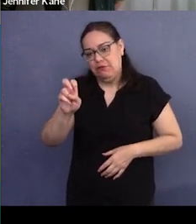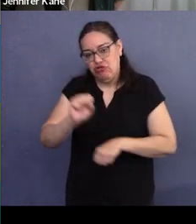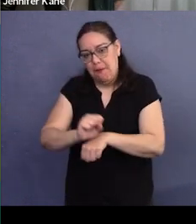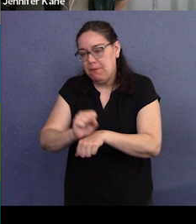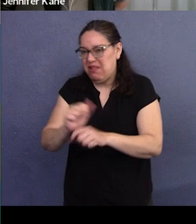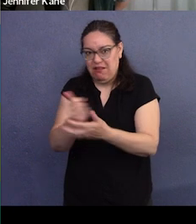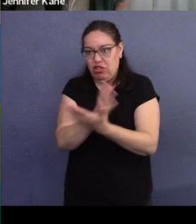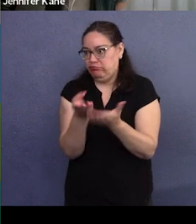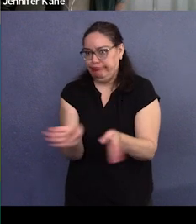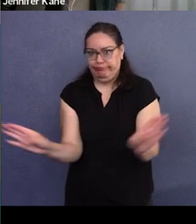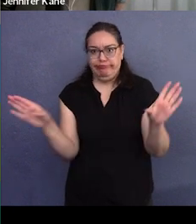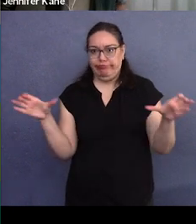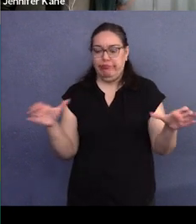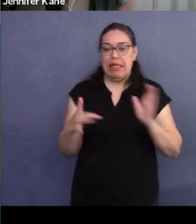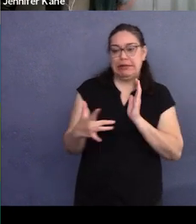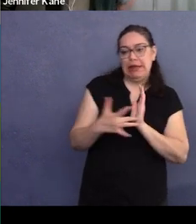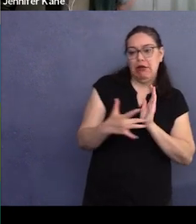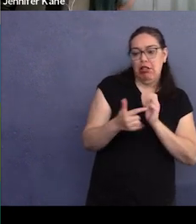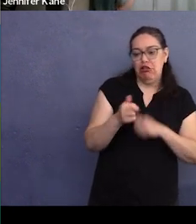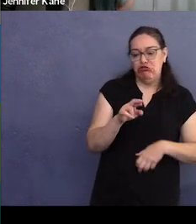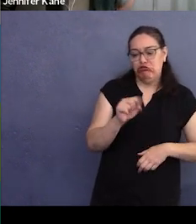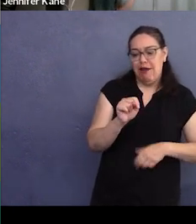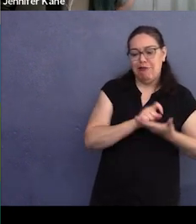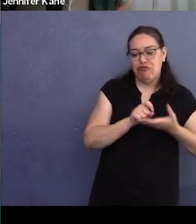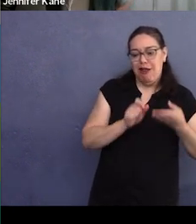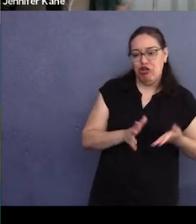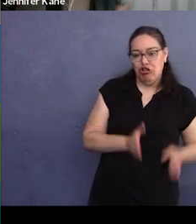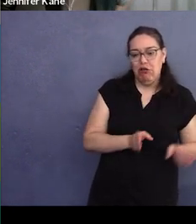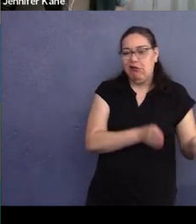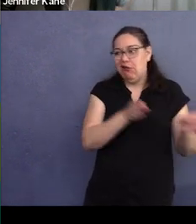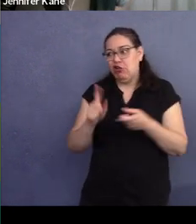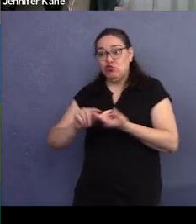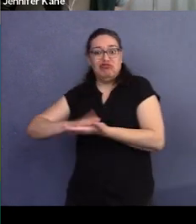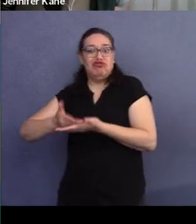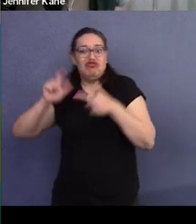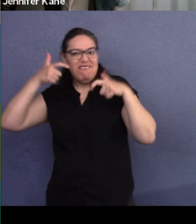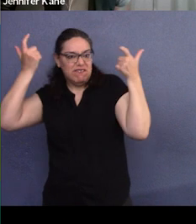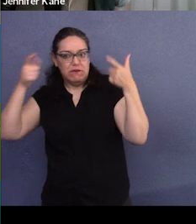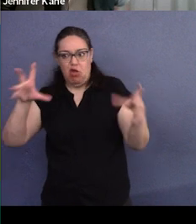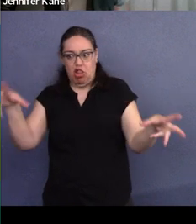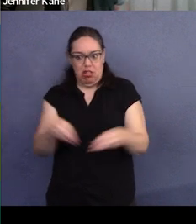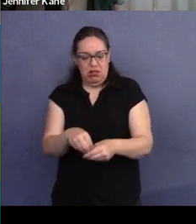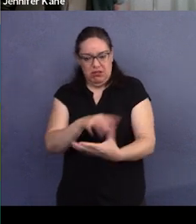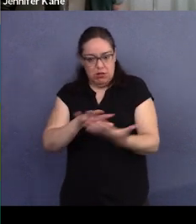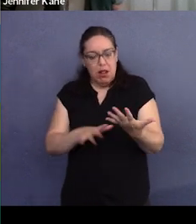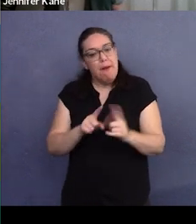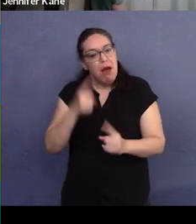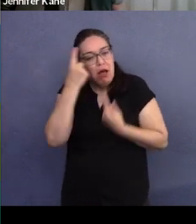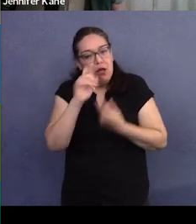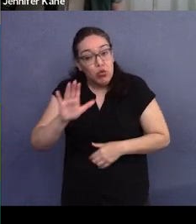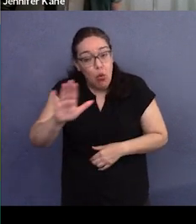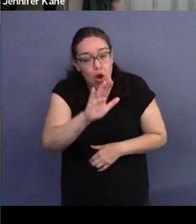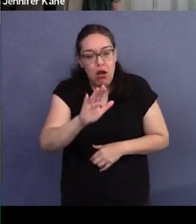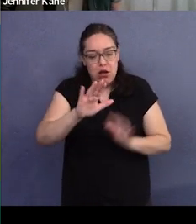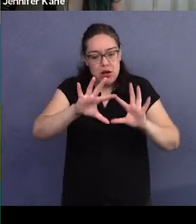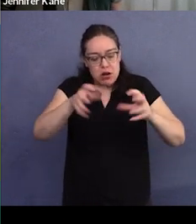writer to, a chef. So, but in terms of what would be various roles that you might be hiring an artist